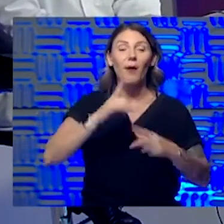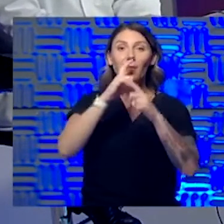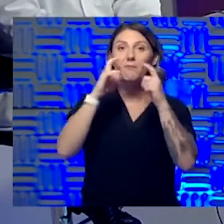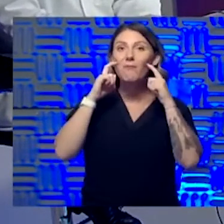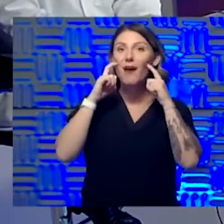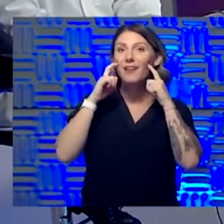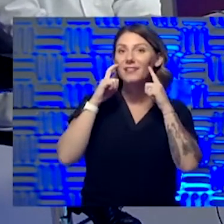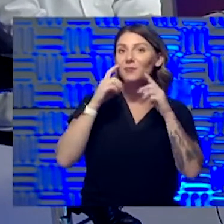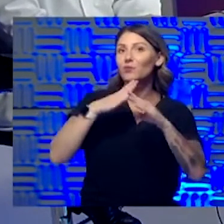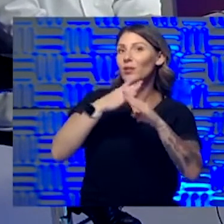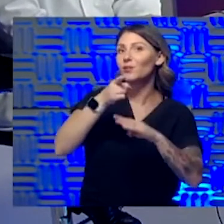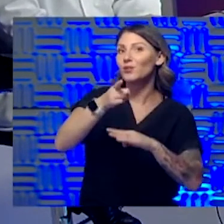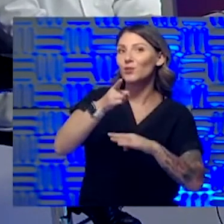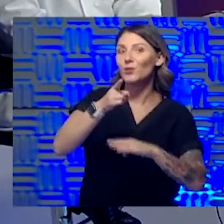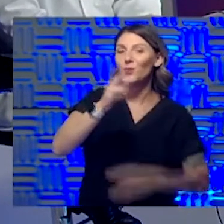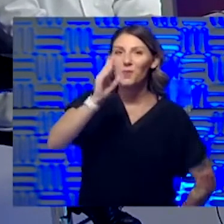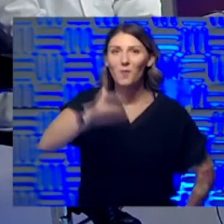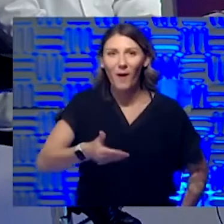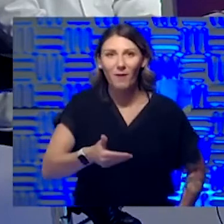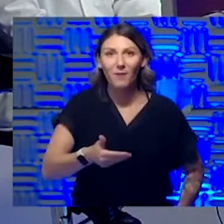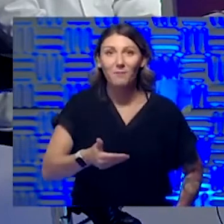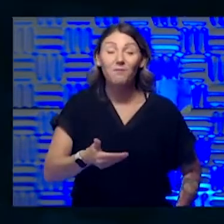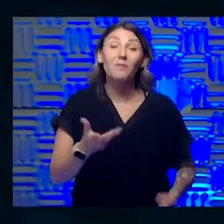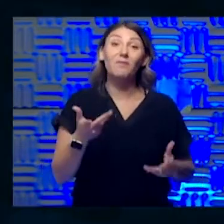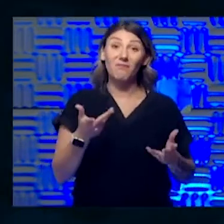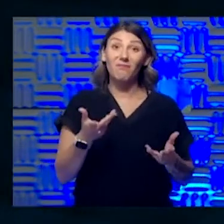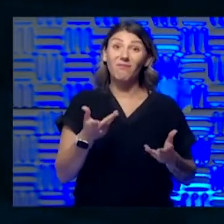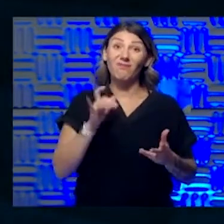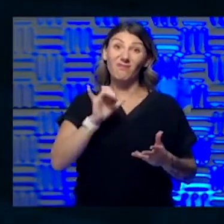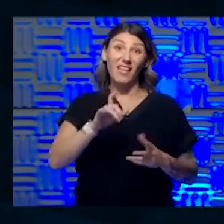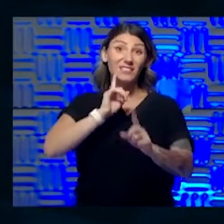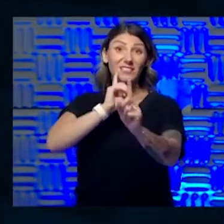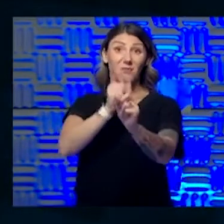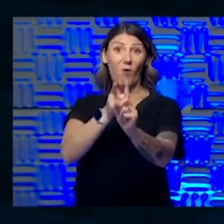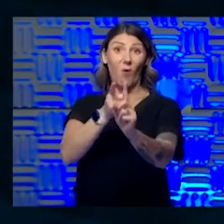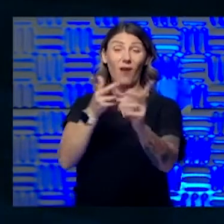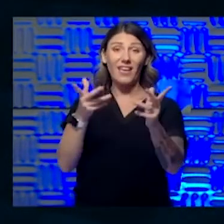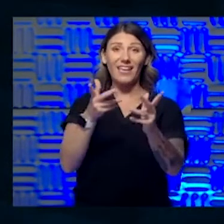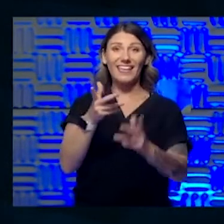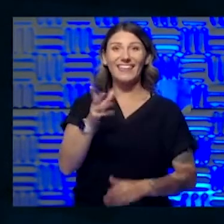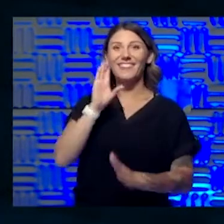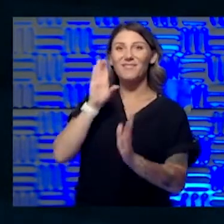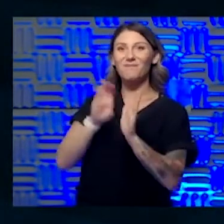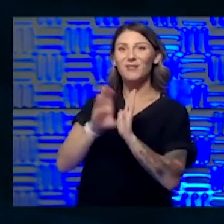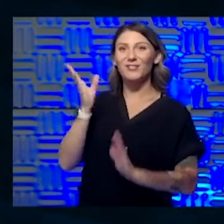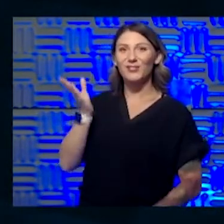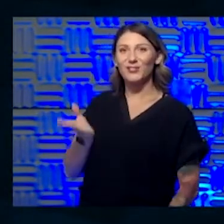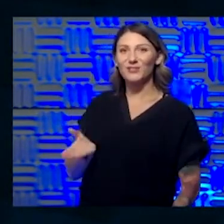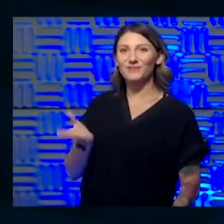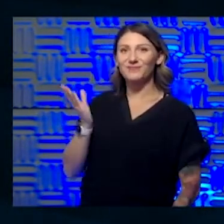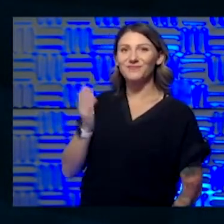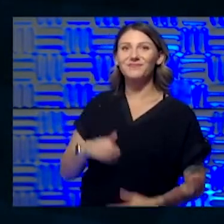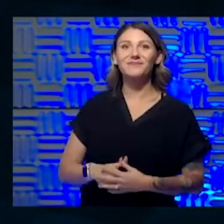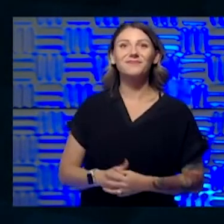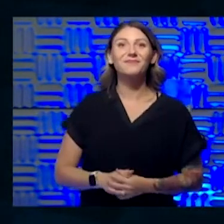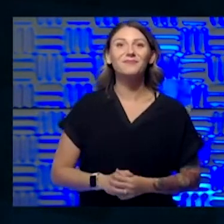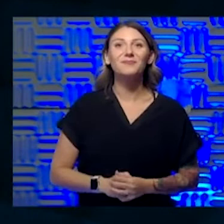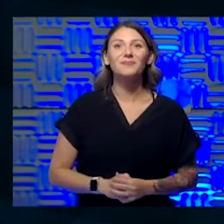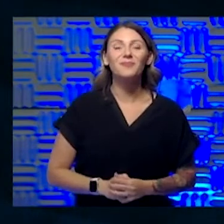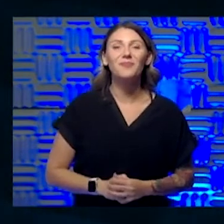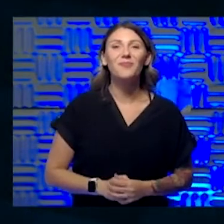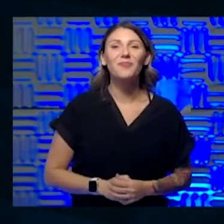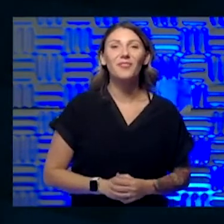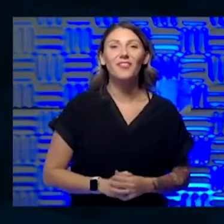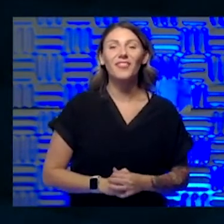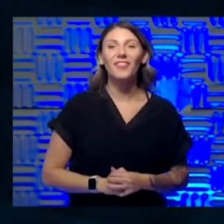you, you're welcome. And that's really part of the story as we talk around, as we talk about COVID-19. Yeah, we got the picture up on the thing.